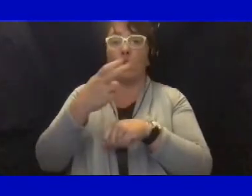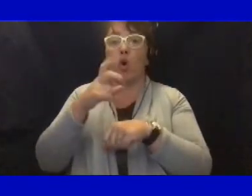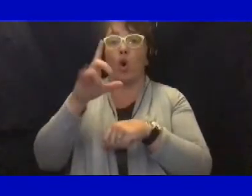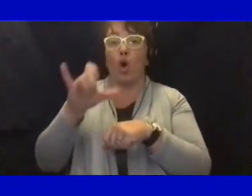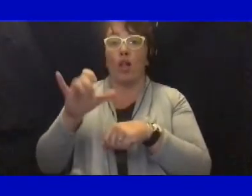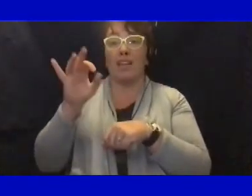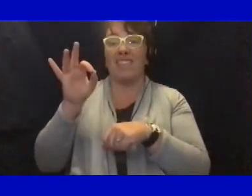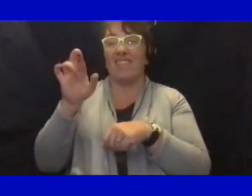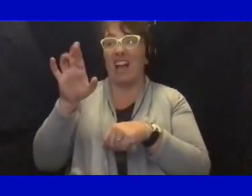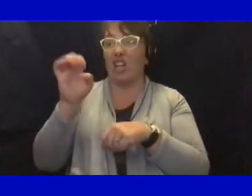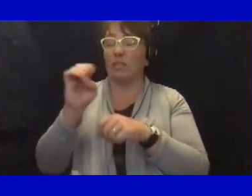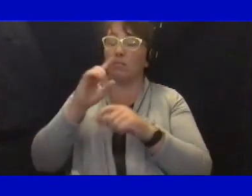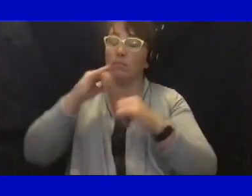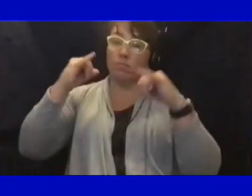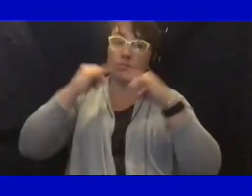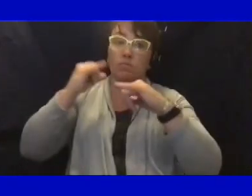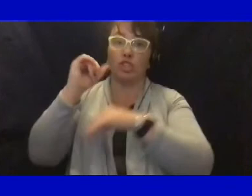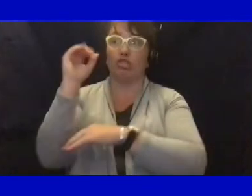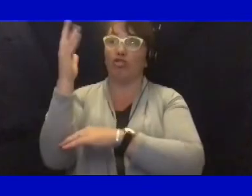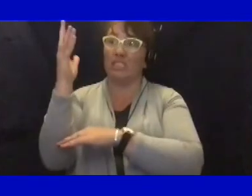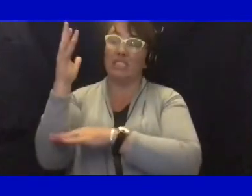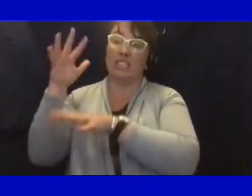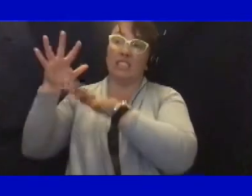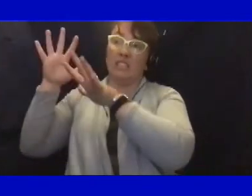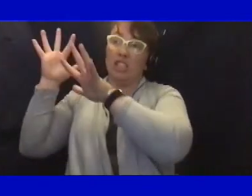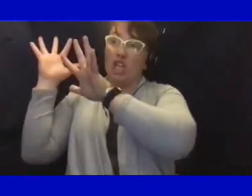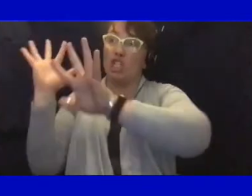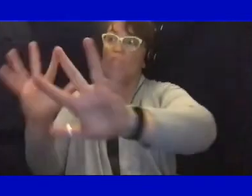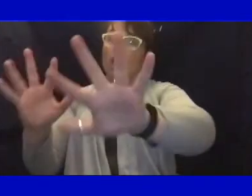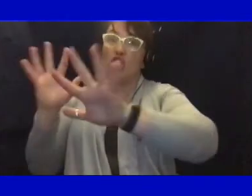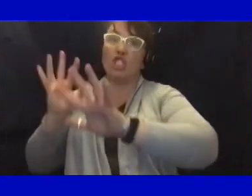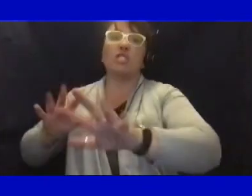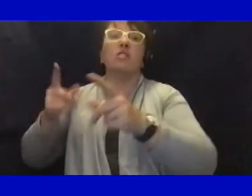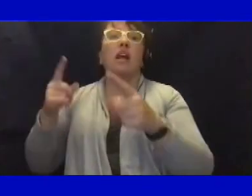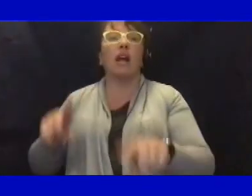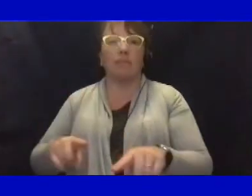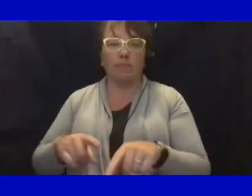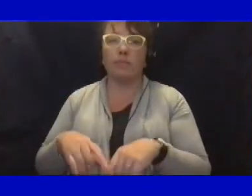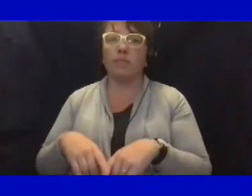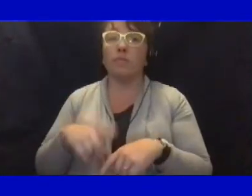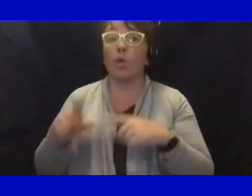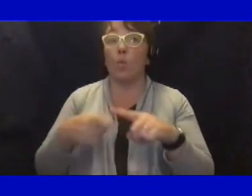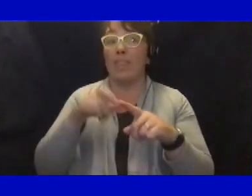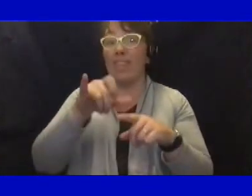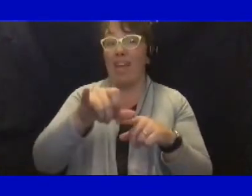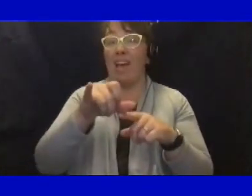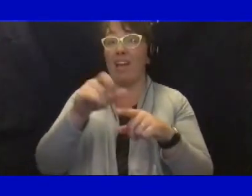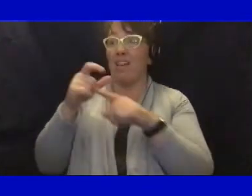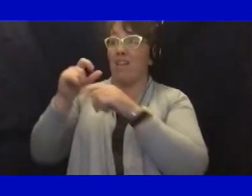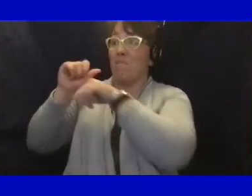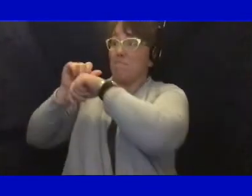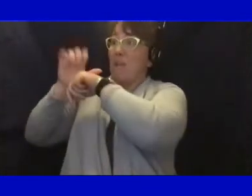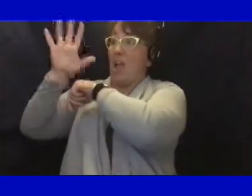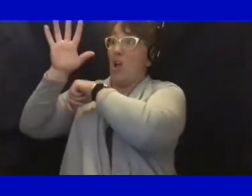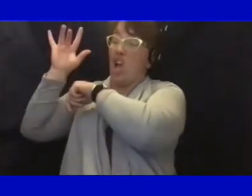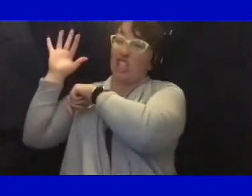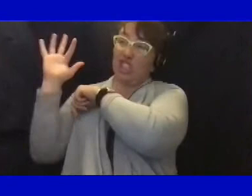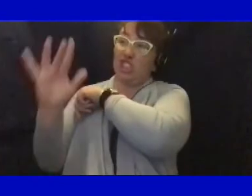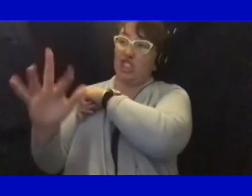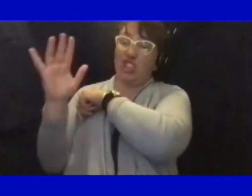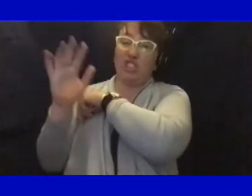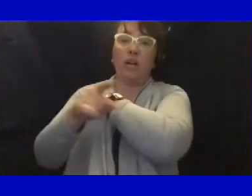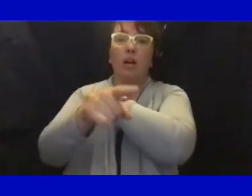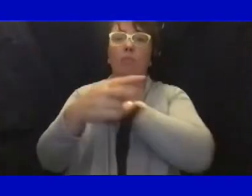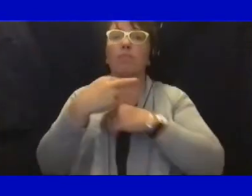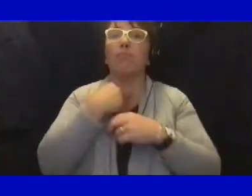And what typically happens when that vegetation comes out of the mountain and into the community is it plugs culverts. It plugs culverts under the roads.